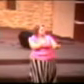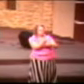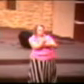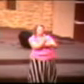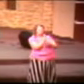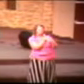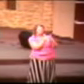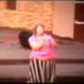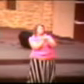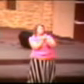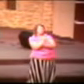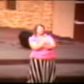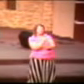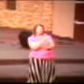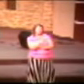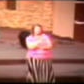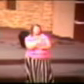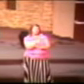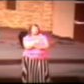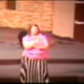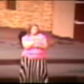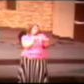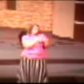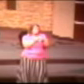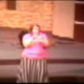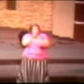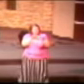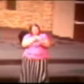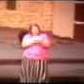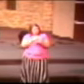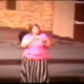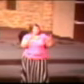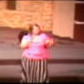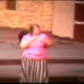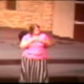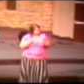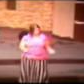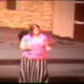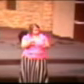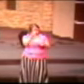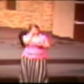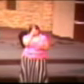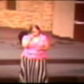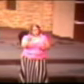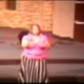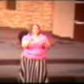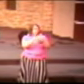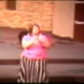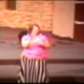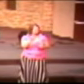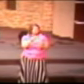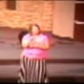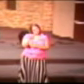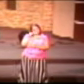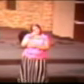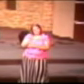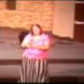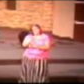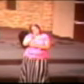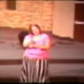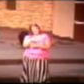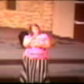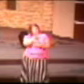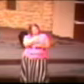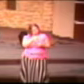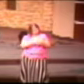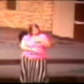were with him. And also some women who had been cured of evil spirits and diseases. Mary, from whom seven daughters had come